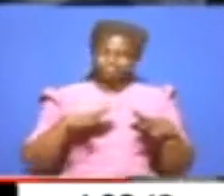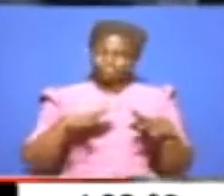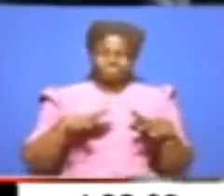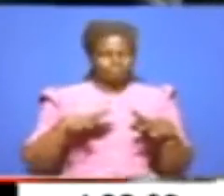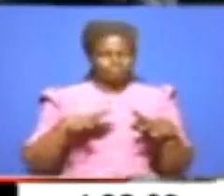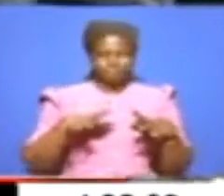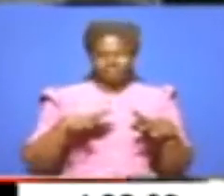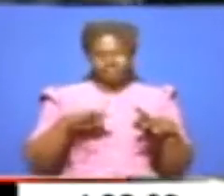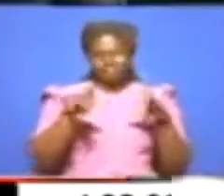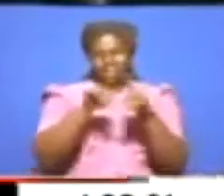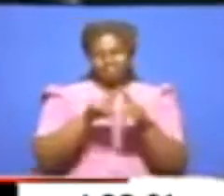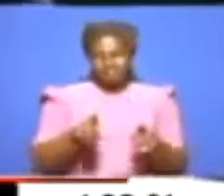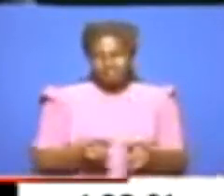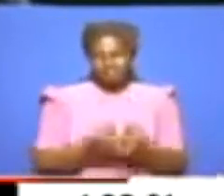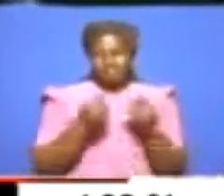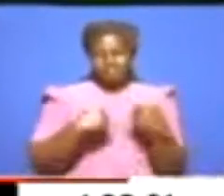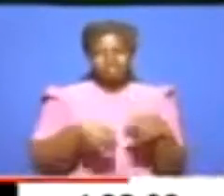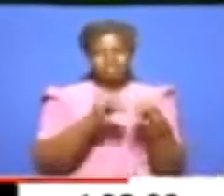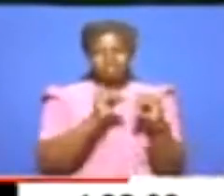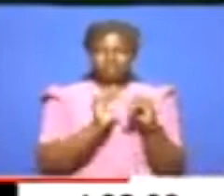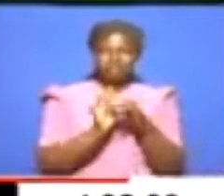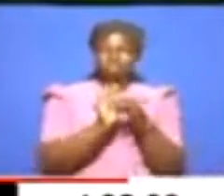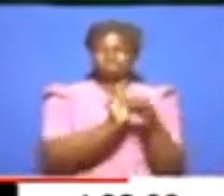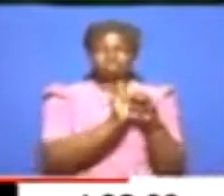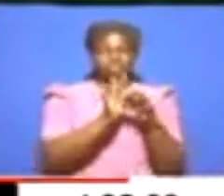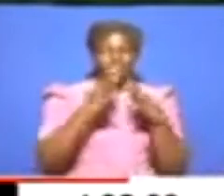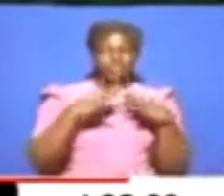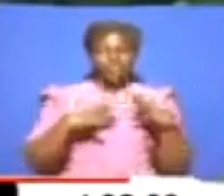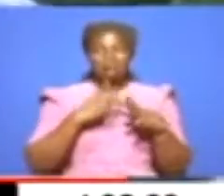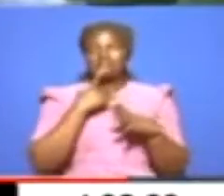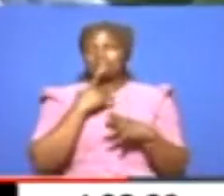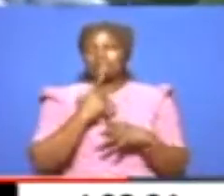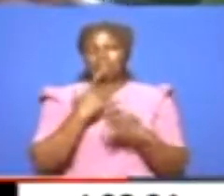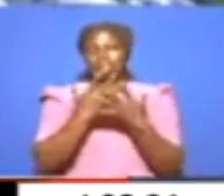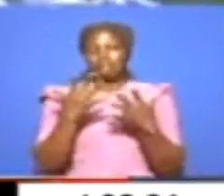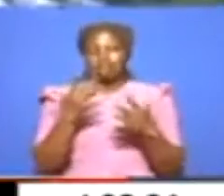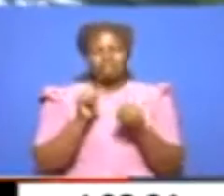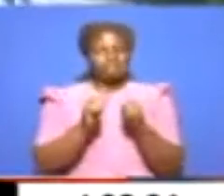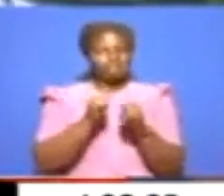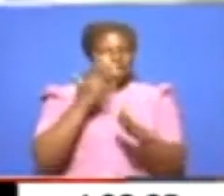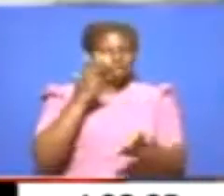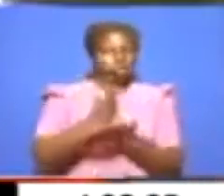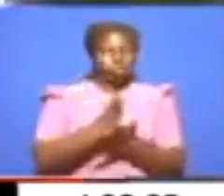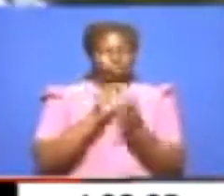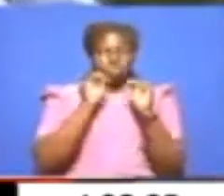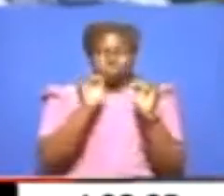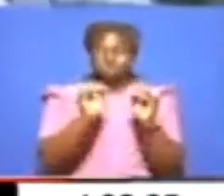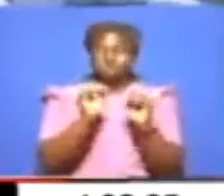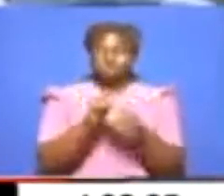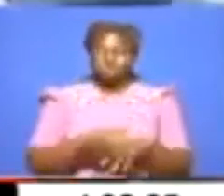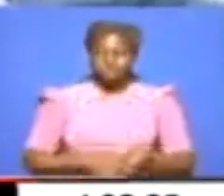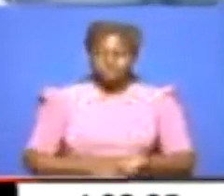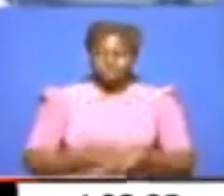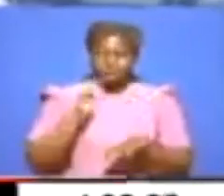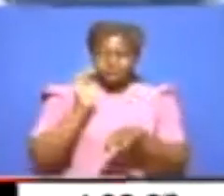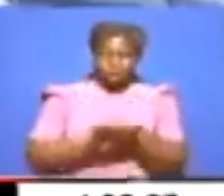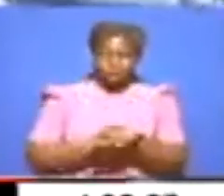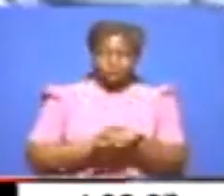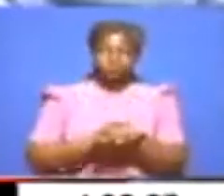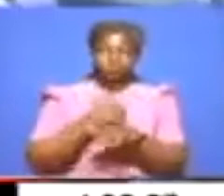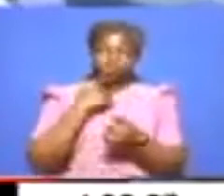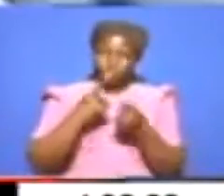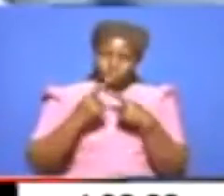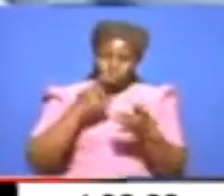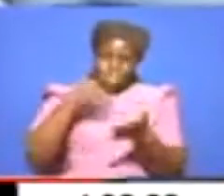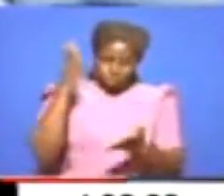kujaribu kugonganisha watu, kusema mambo ambayo si ya kweli. Ni vizuri tuwe tunapeana credit where it is